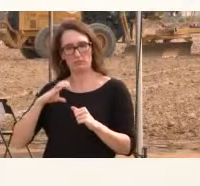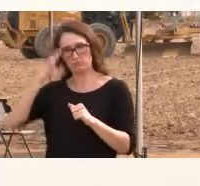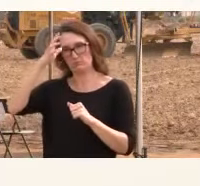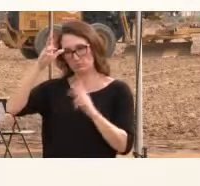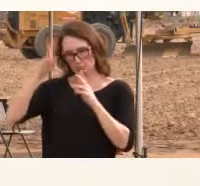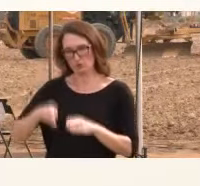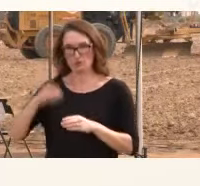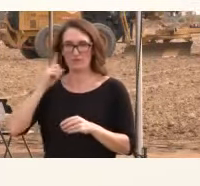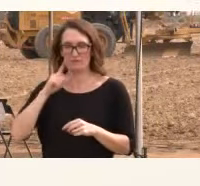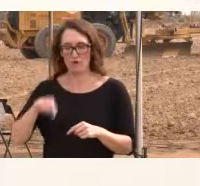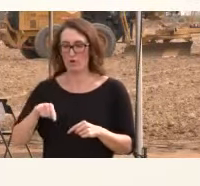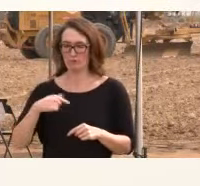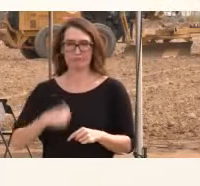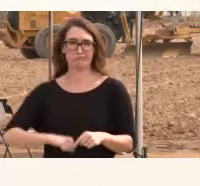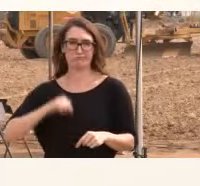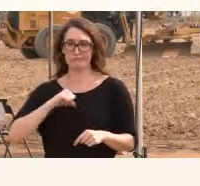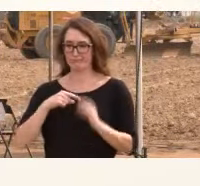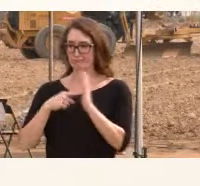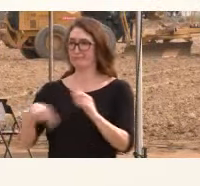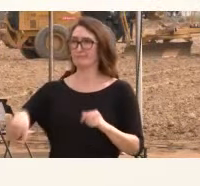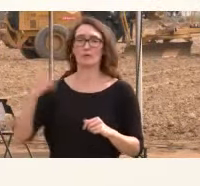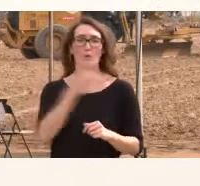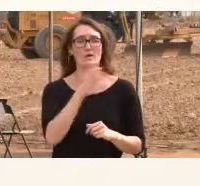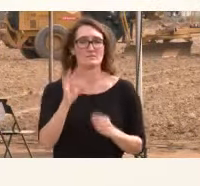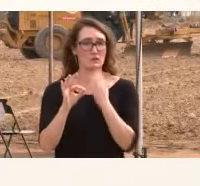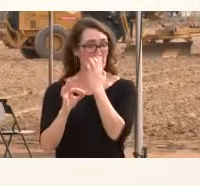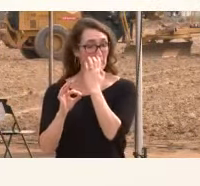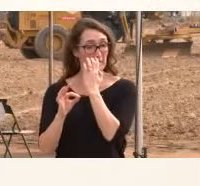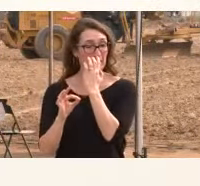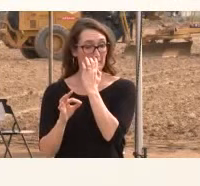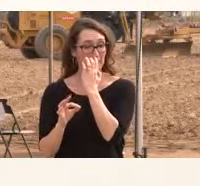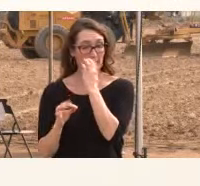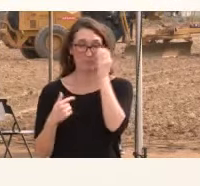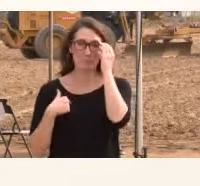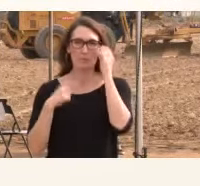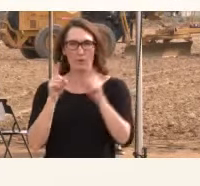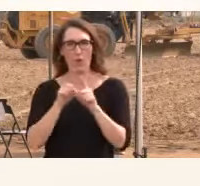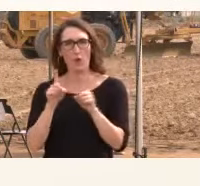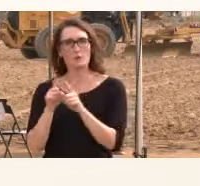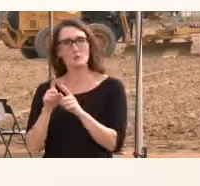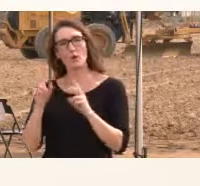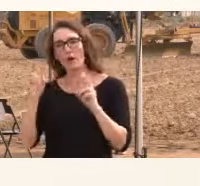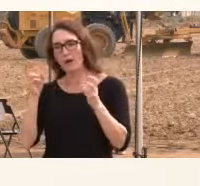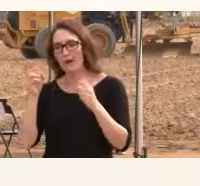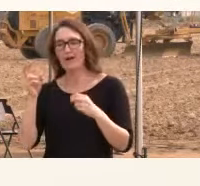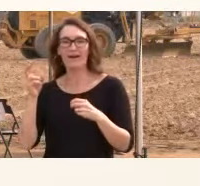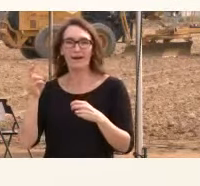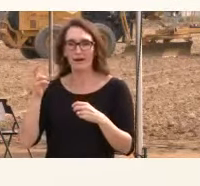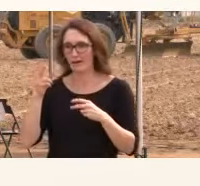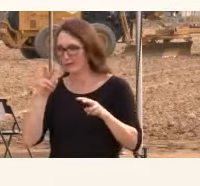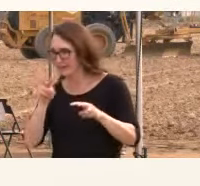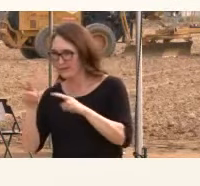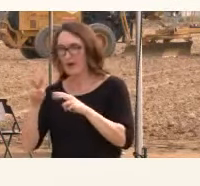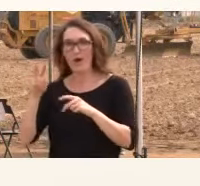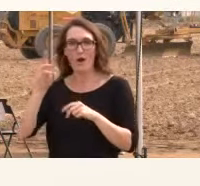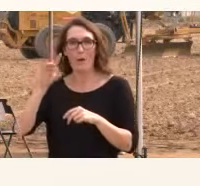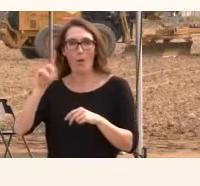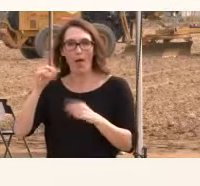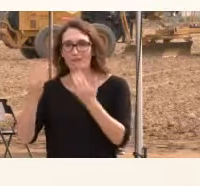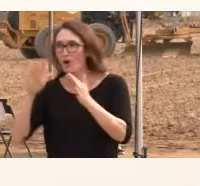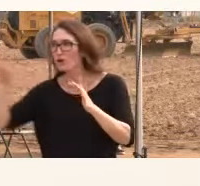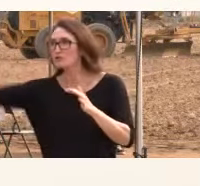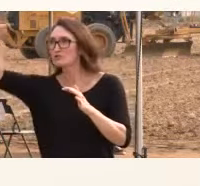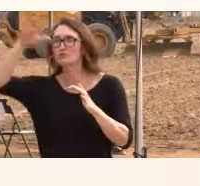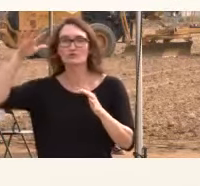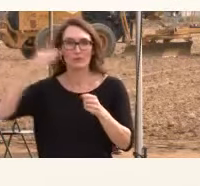proudly representing West Fresno. And I also get to be the zookeeper of my council during the pandemic, wildfires, and a few other things